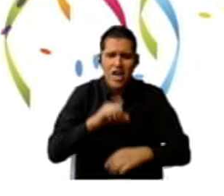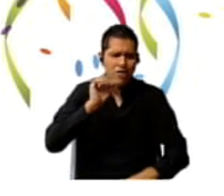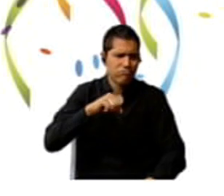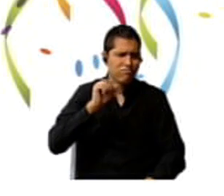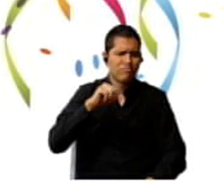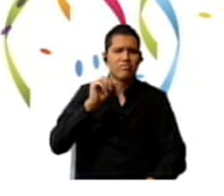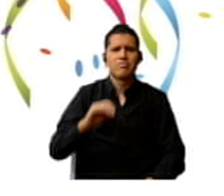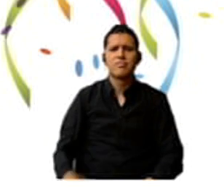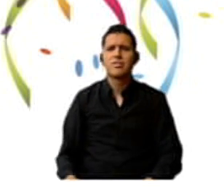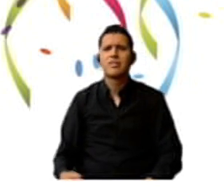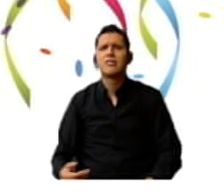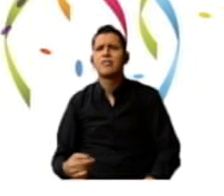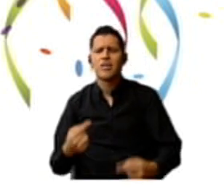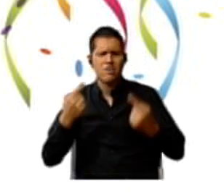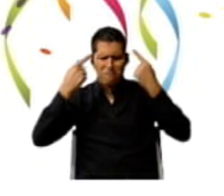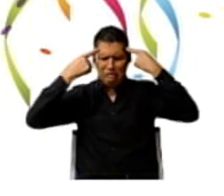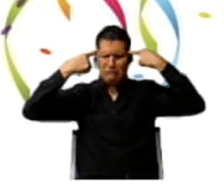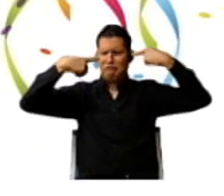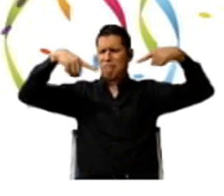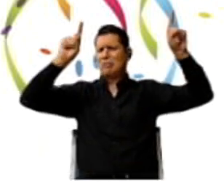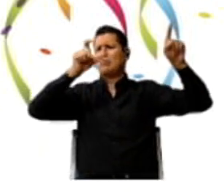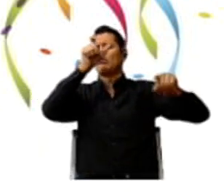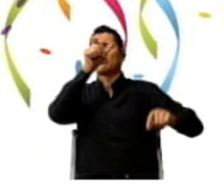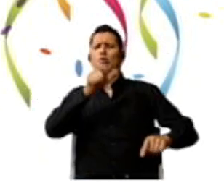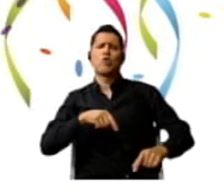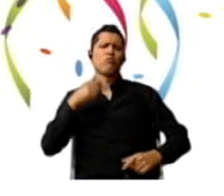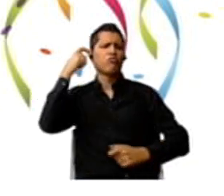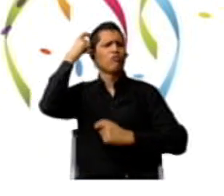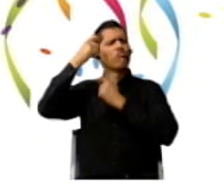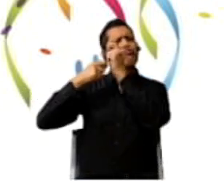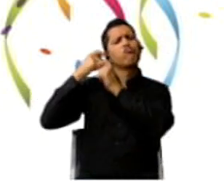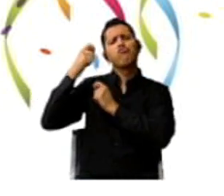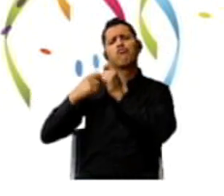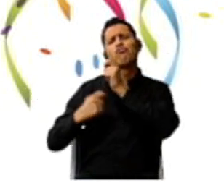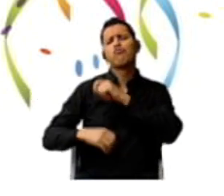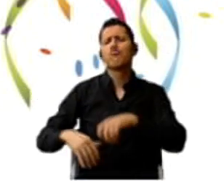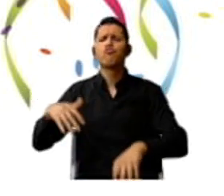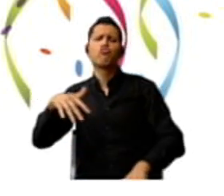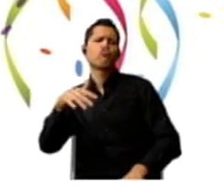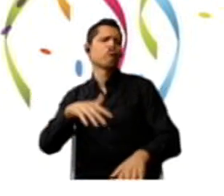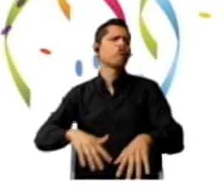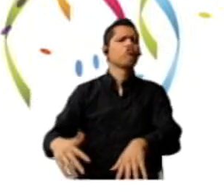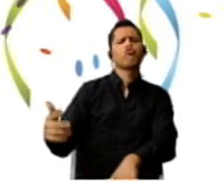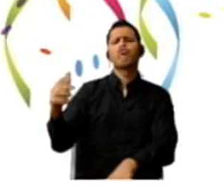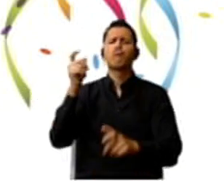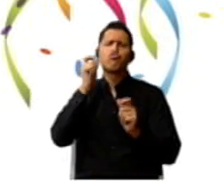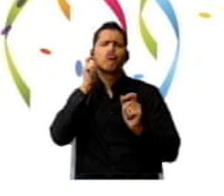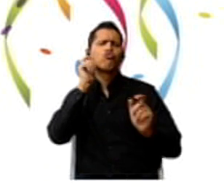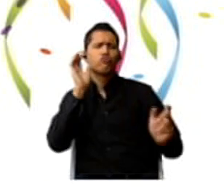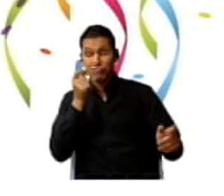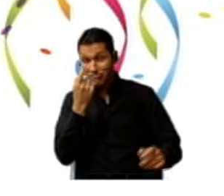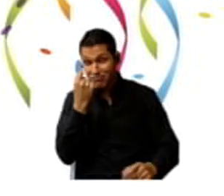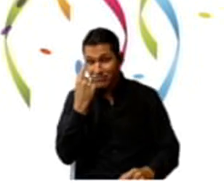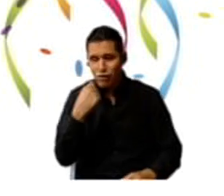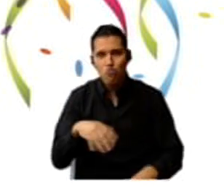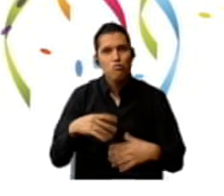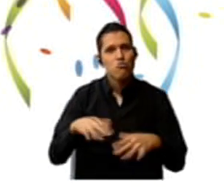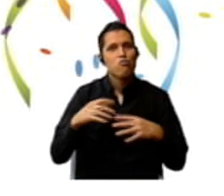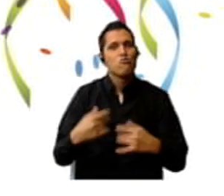Marley, one of the greatest reggae artists in the history of music.